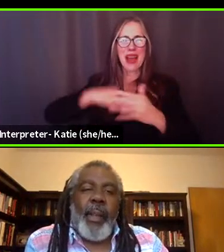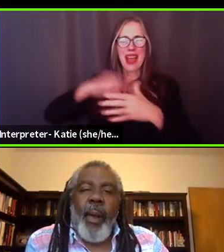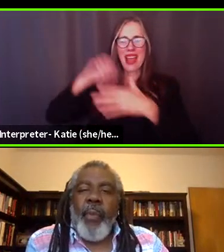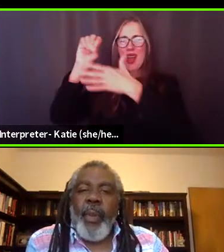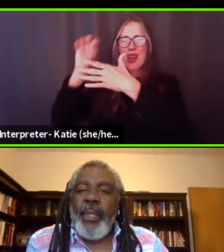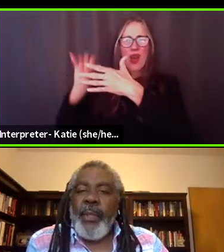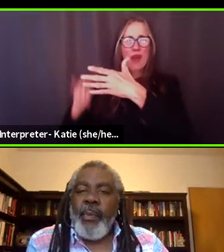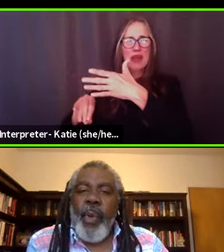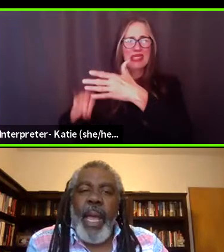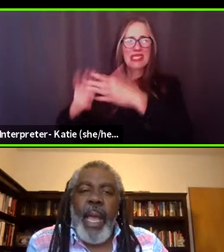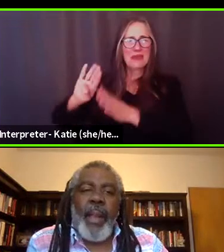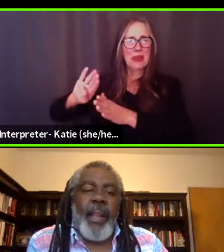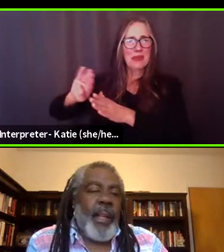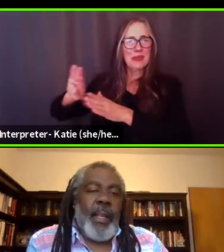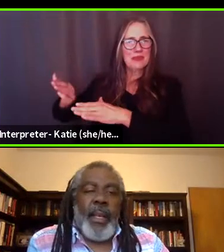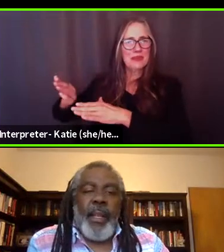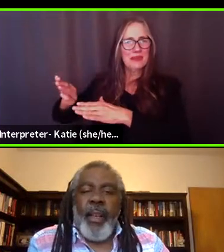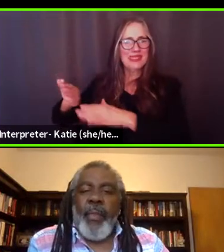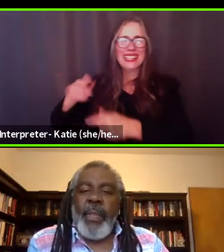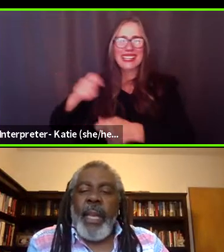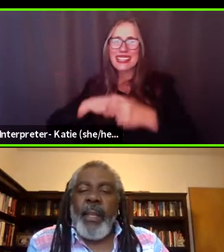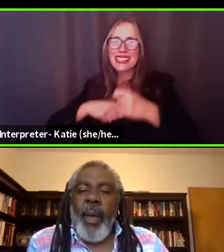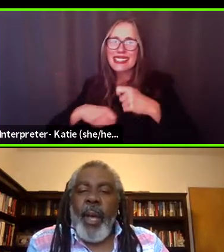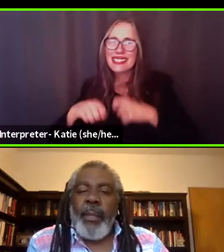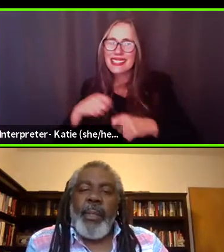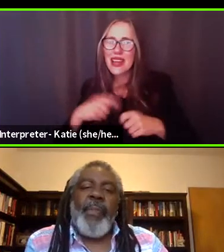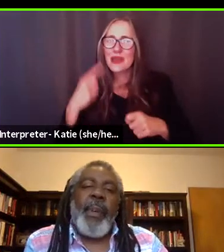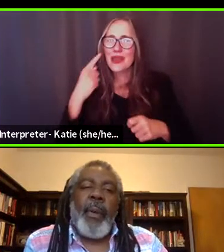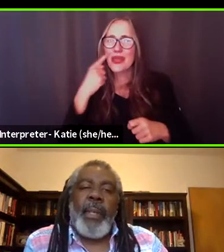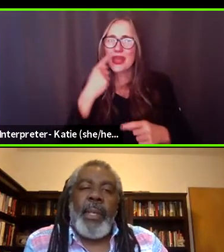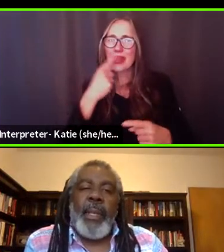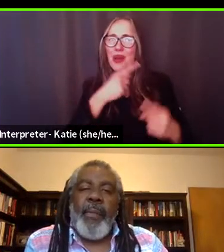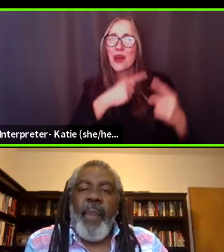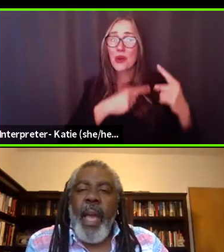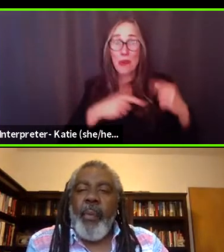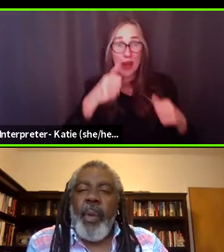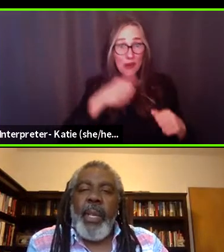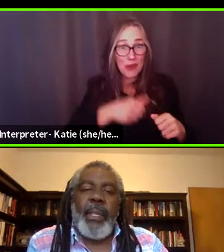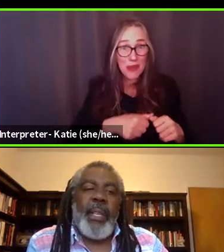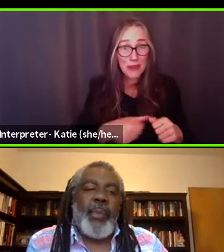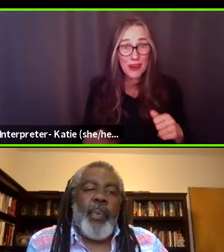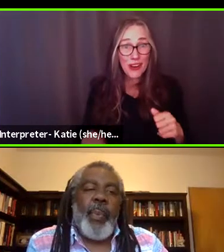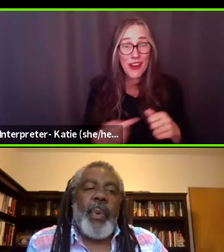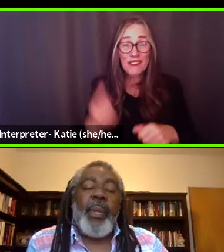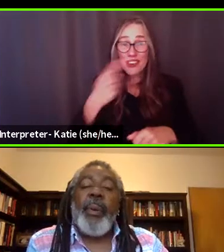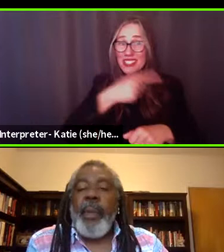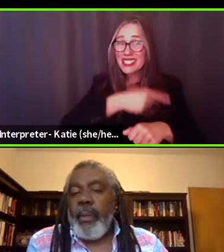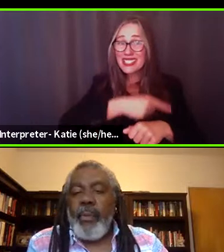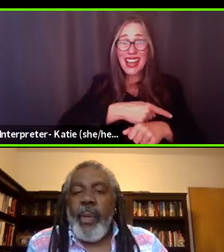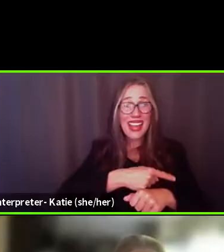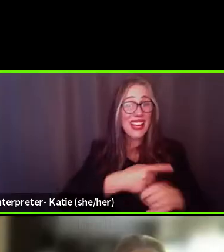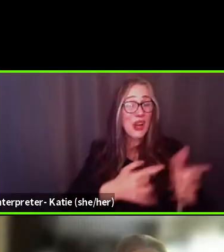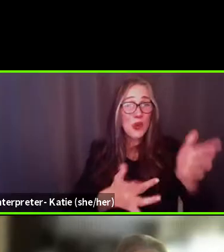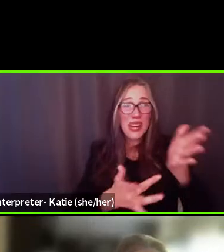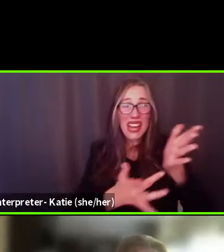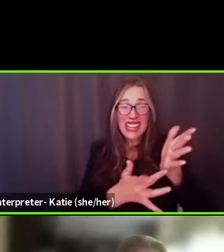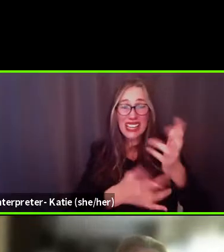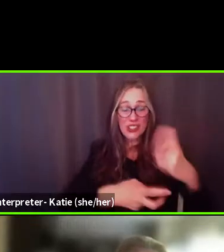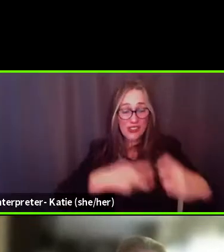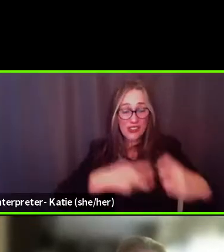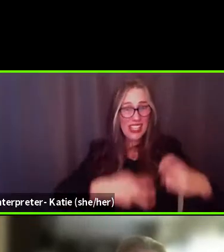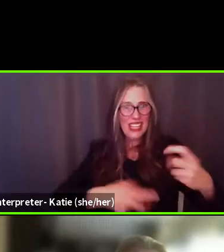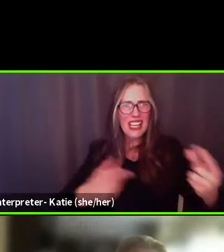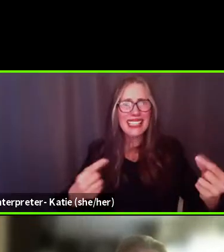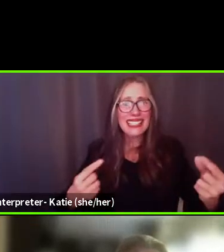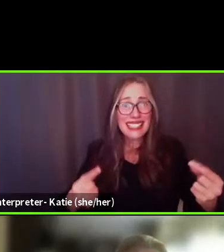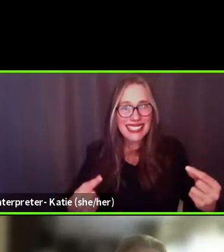beginning of the conference when we had a few technological difficulties and in fact we did just what people do we relied on each other's